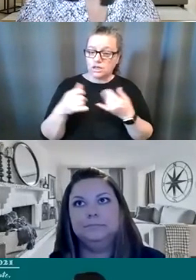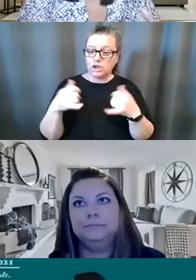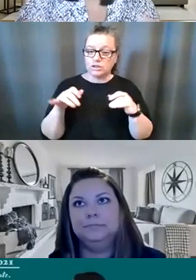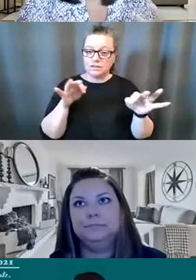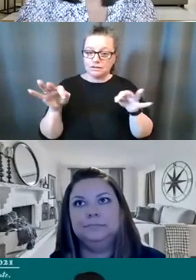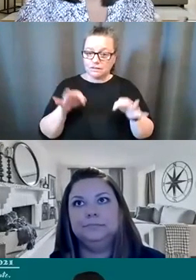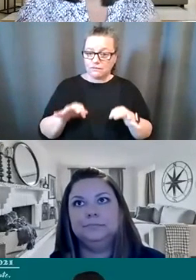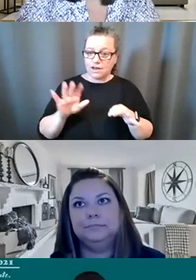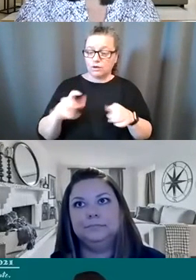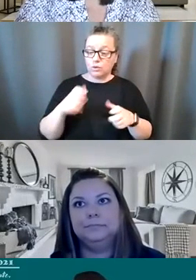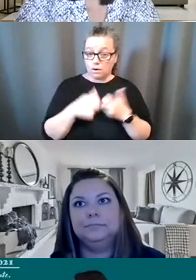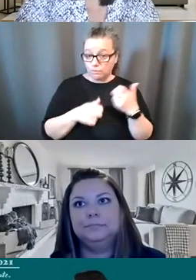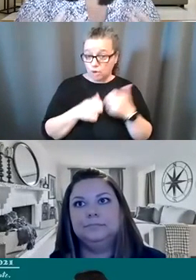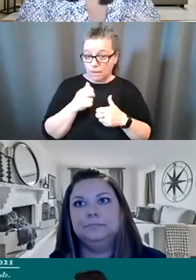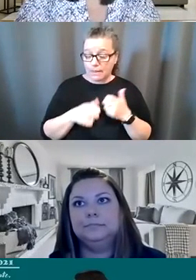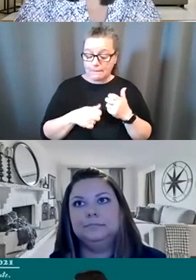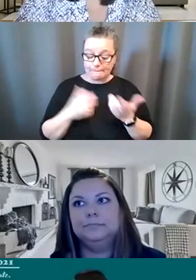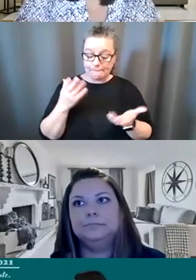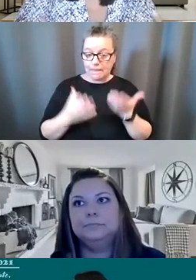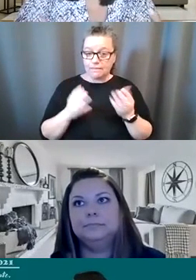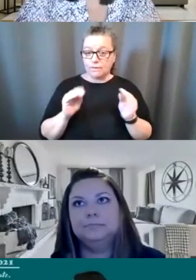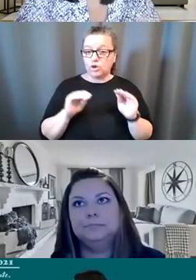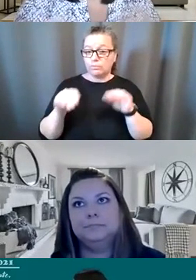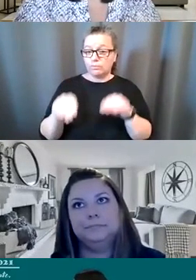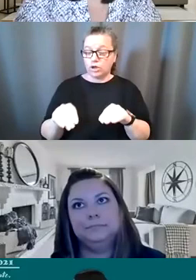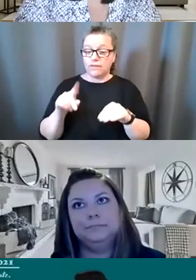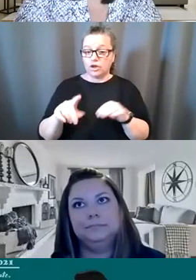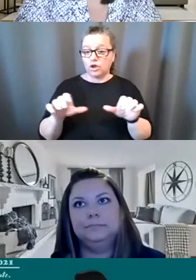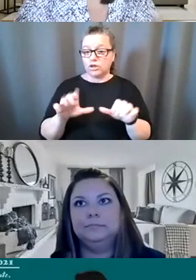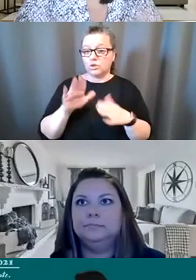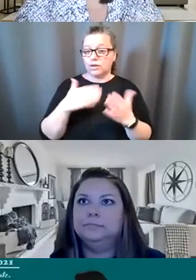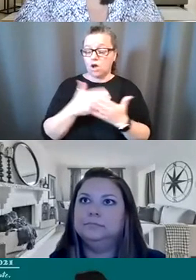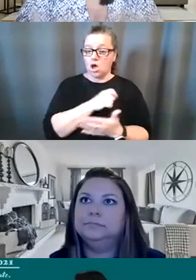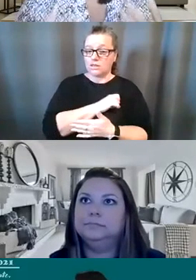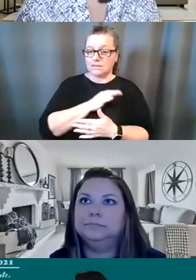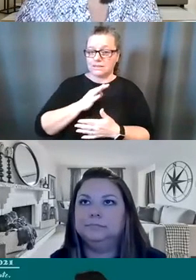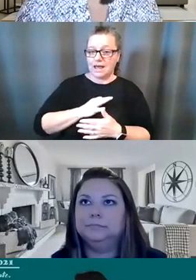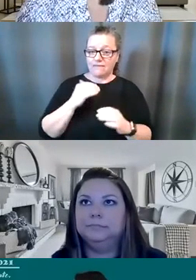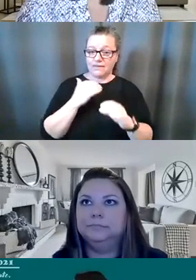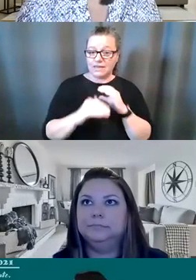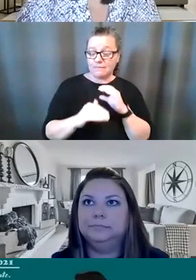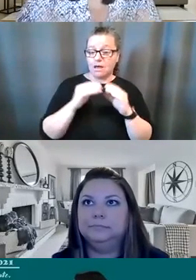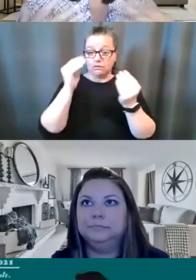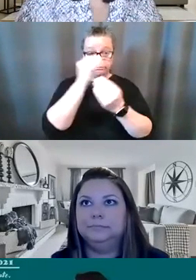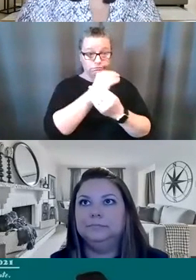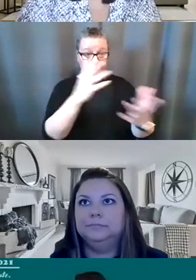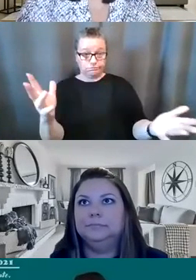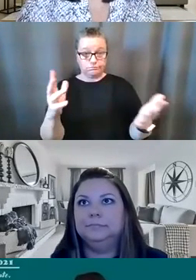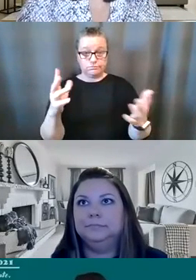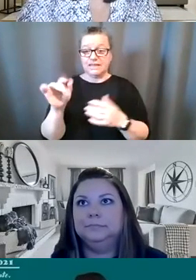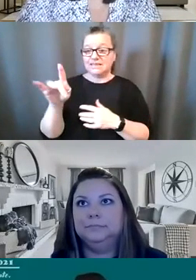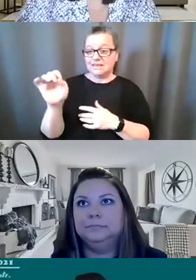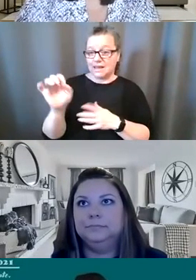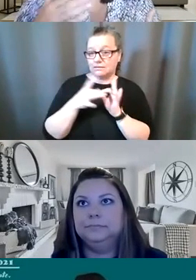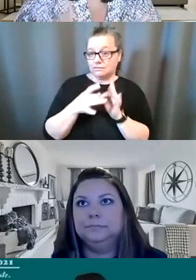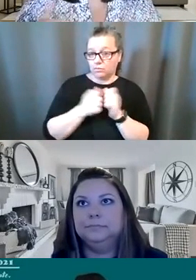your problem, maybe you put in there that you're going to do an all staff email just to give everyone a heads up and a date